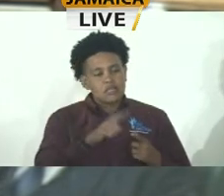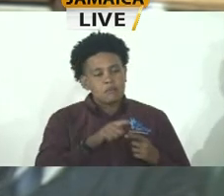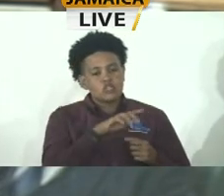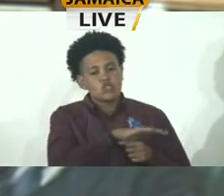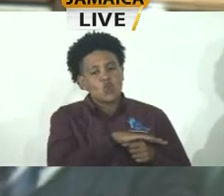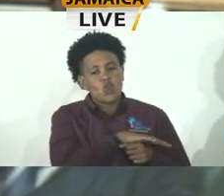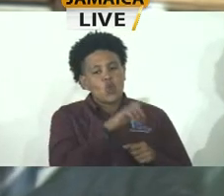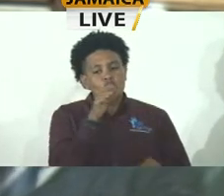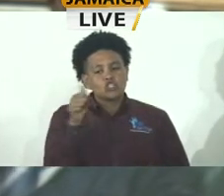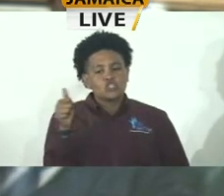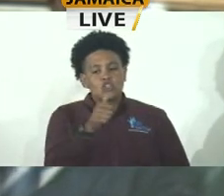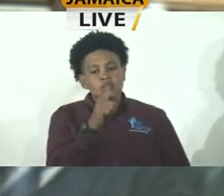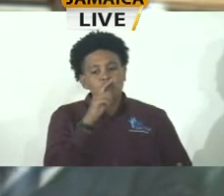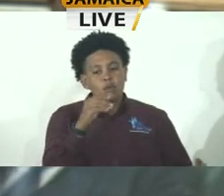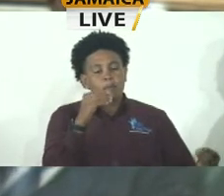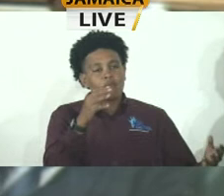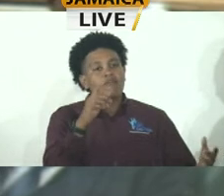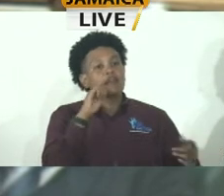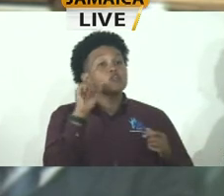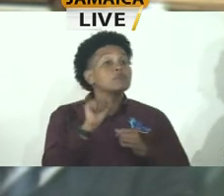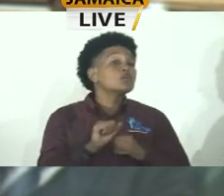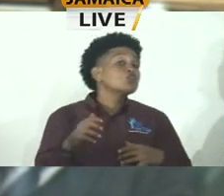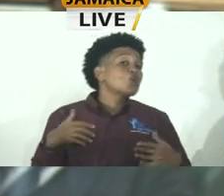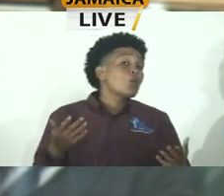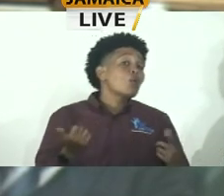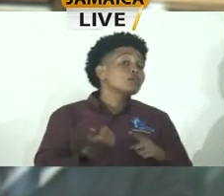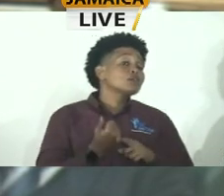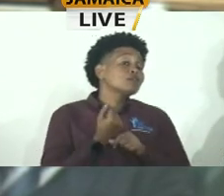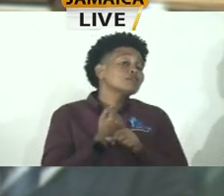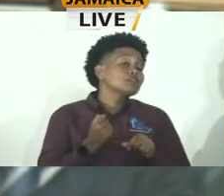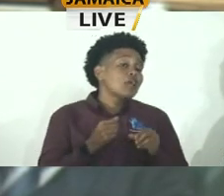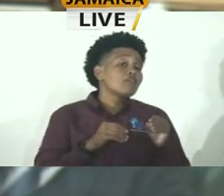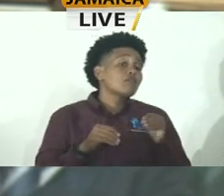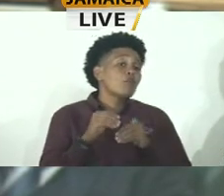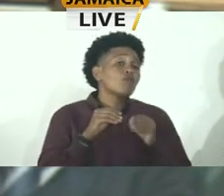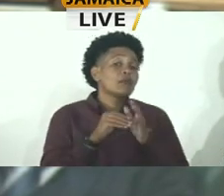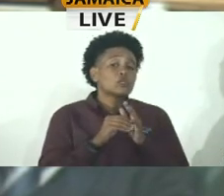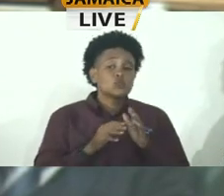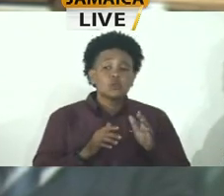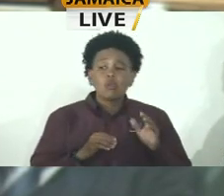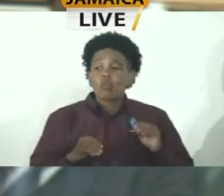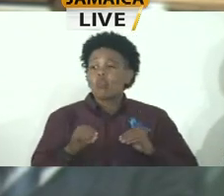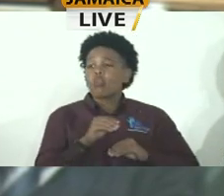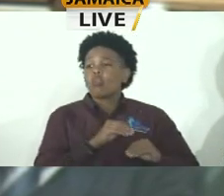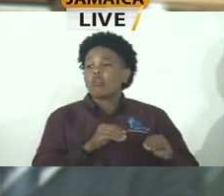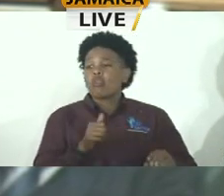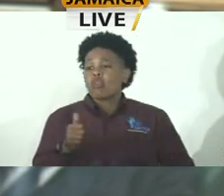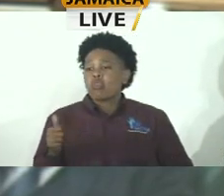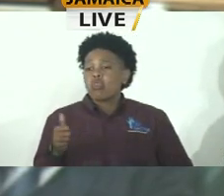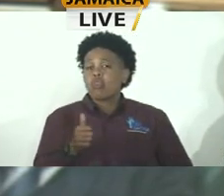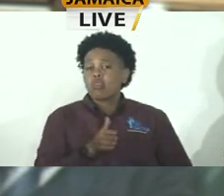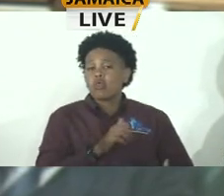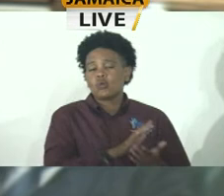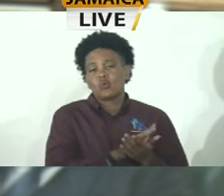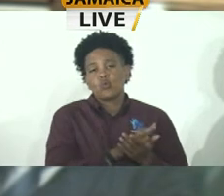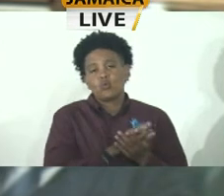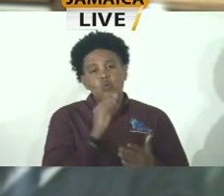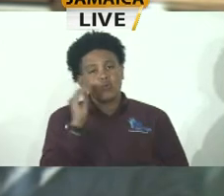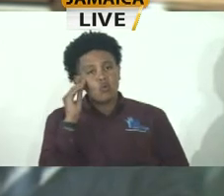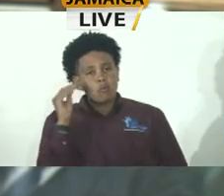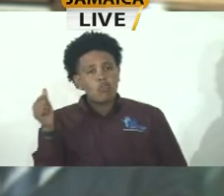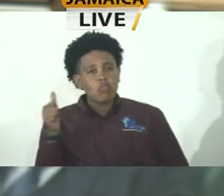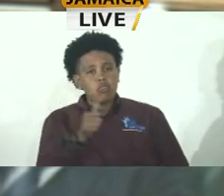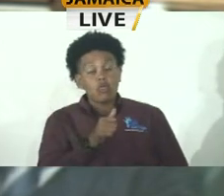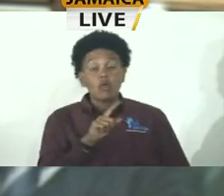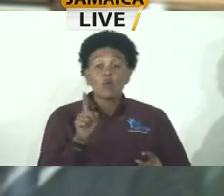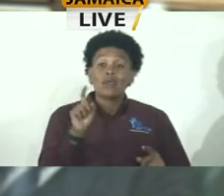transport providers to ensure the safe movement of students to and from school where there is need